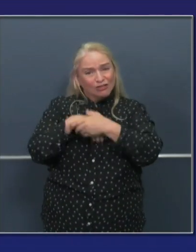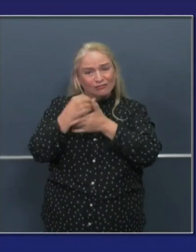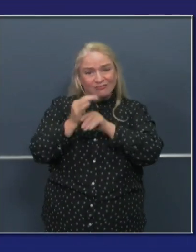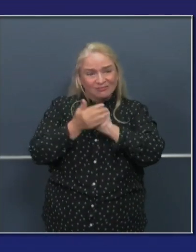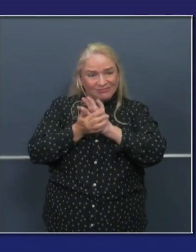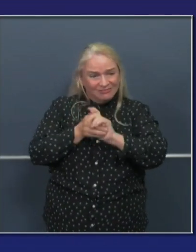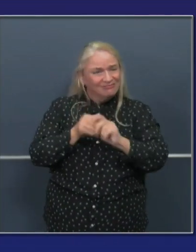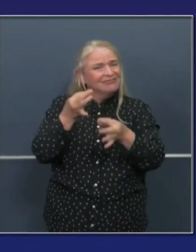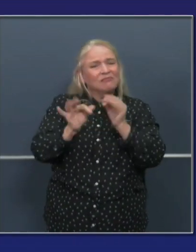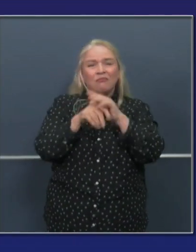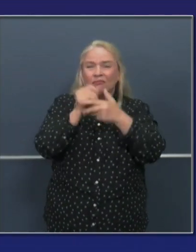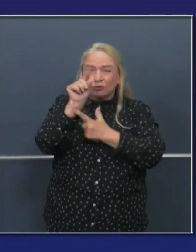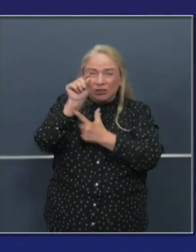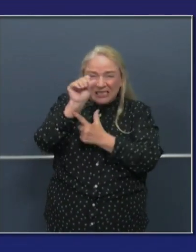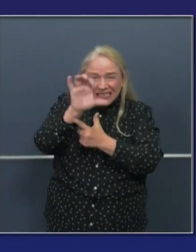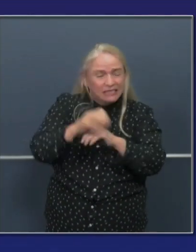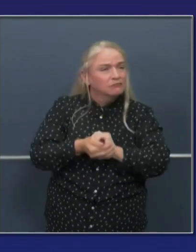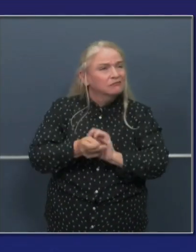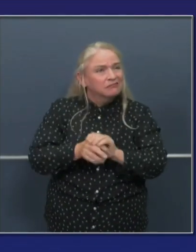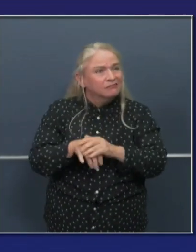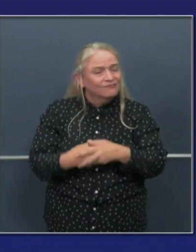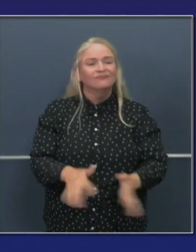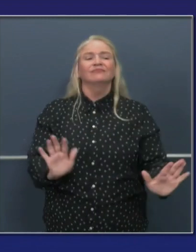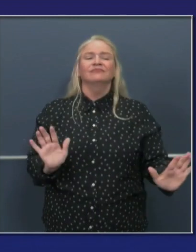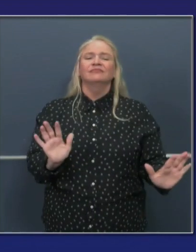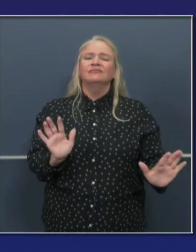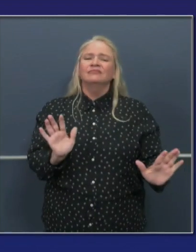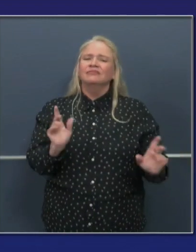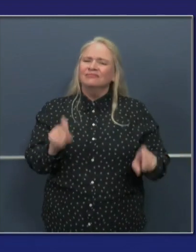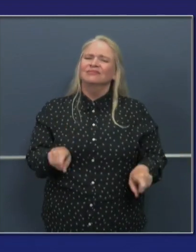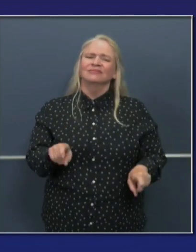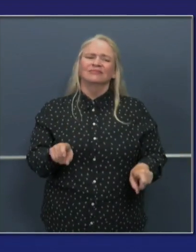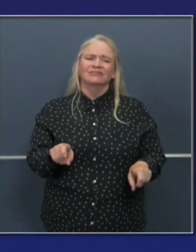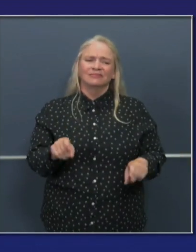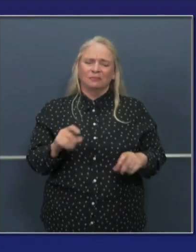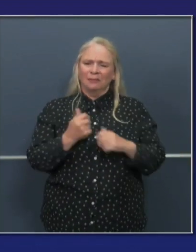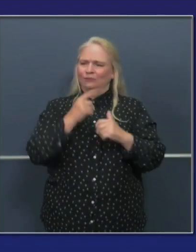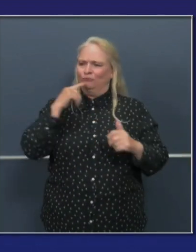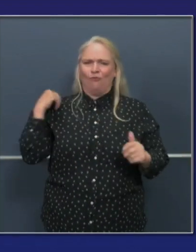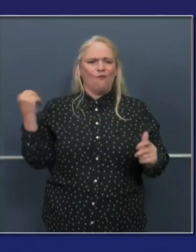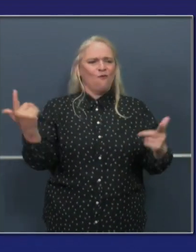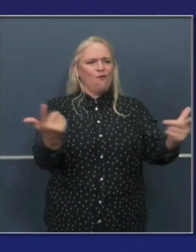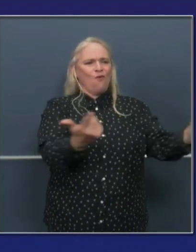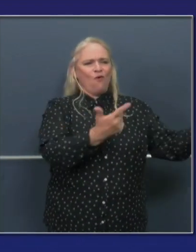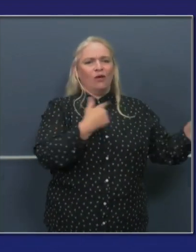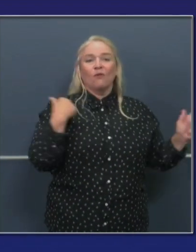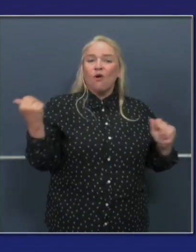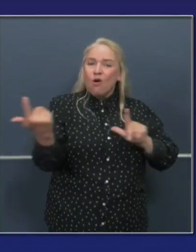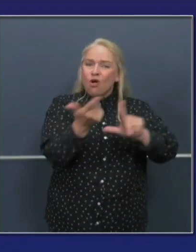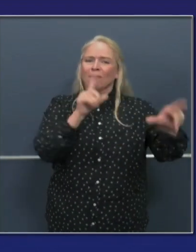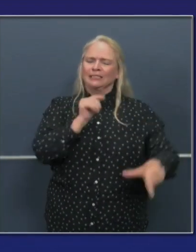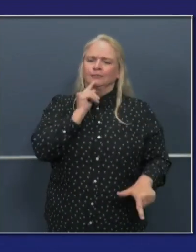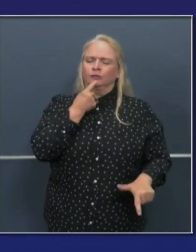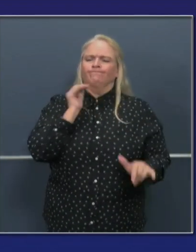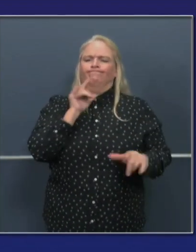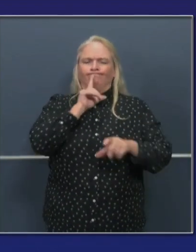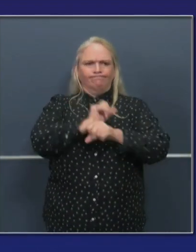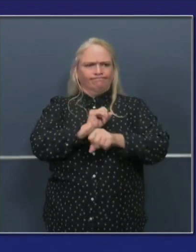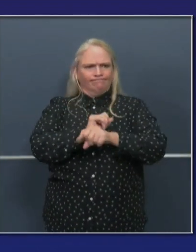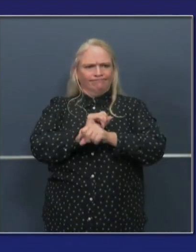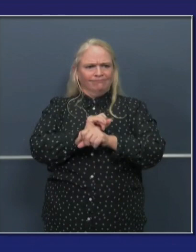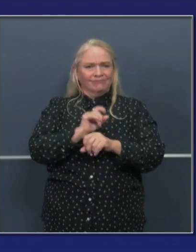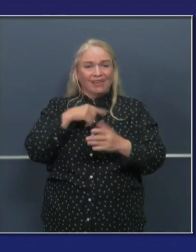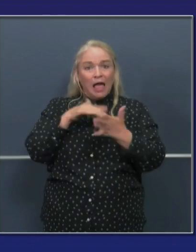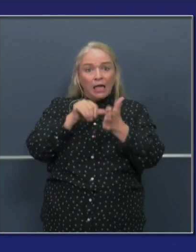hand hygiene, and making sure that all of us are taking very, very seriously this moment. I cannot impress upon